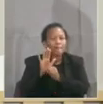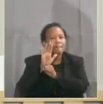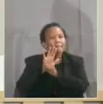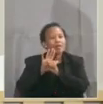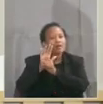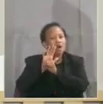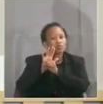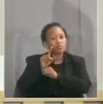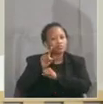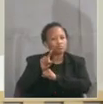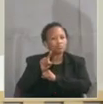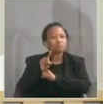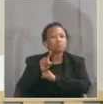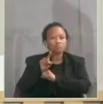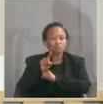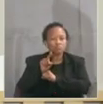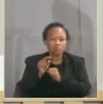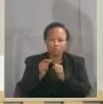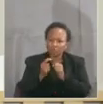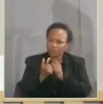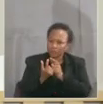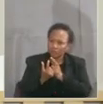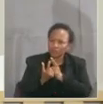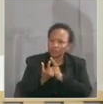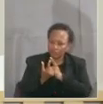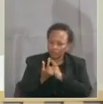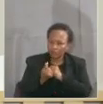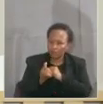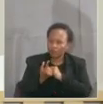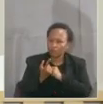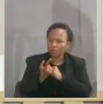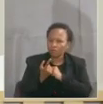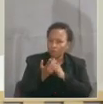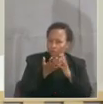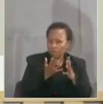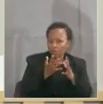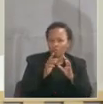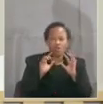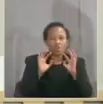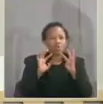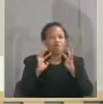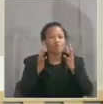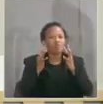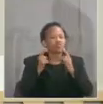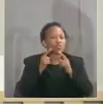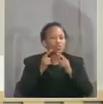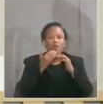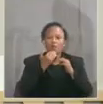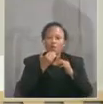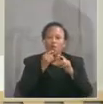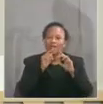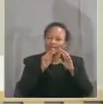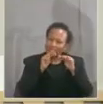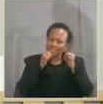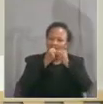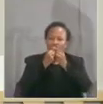made, also was placed before this commission by the National Commissioner as well as